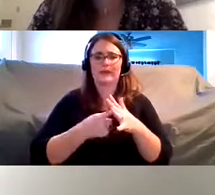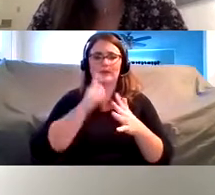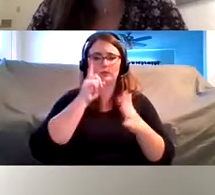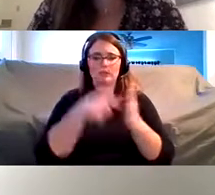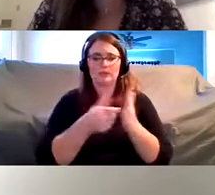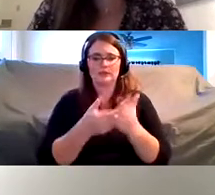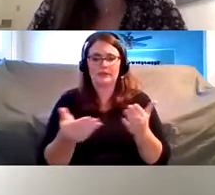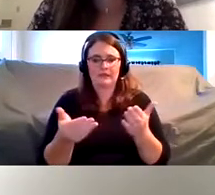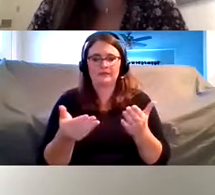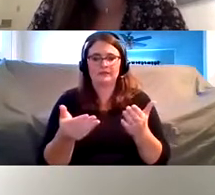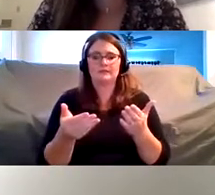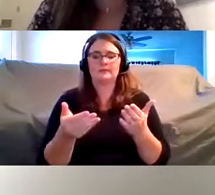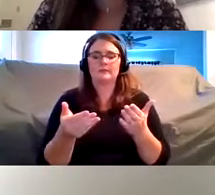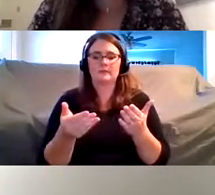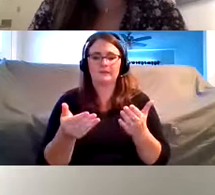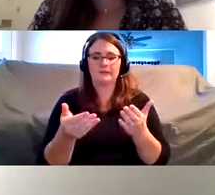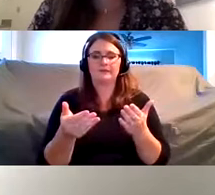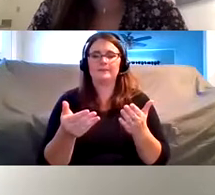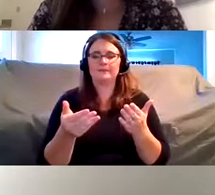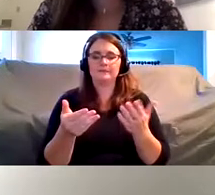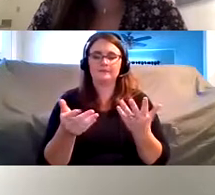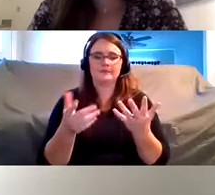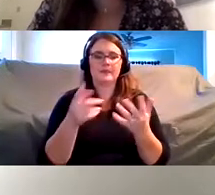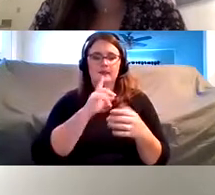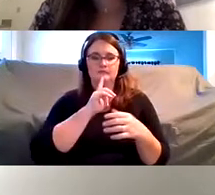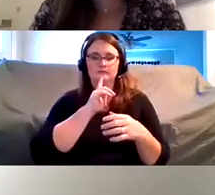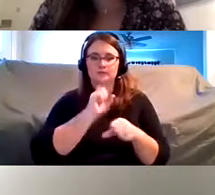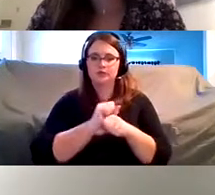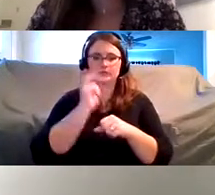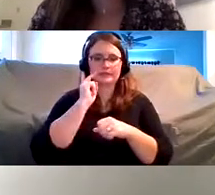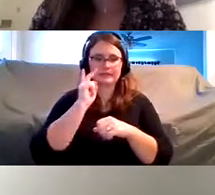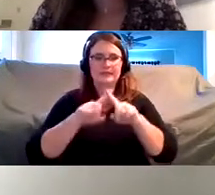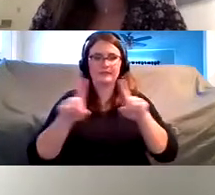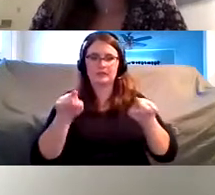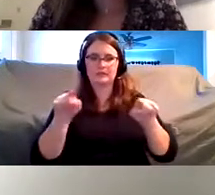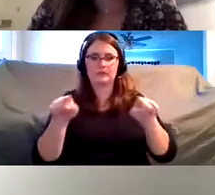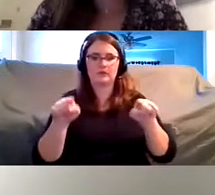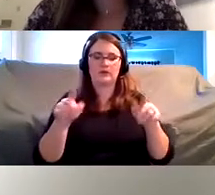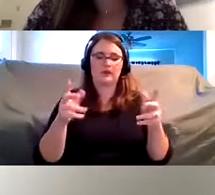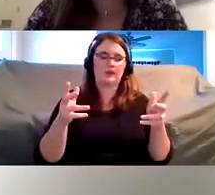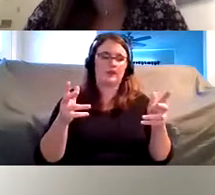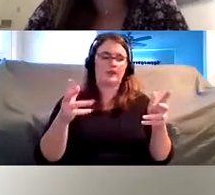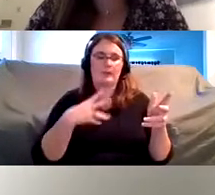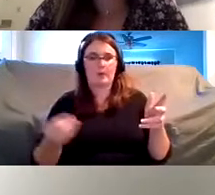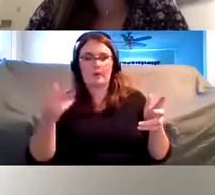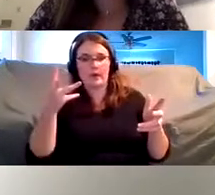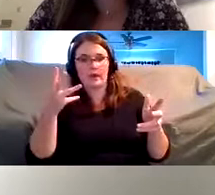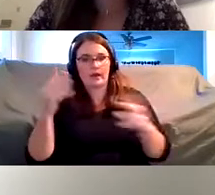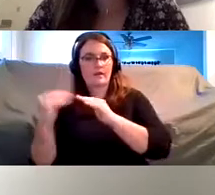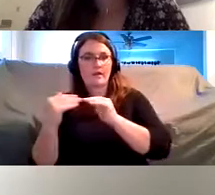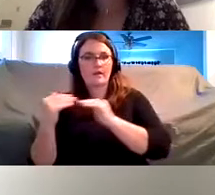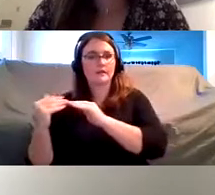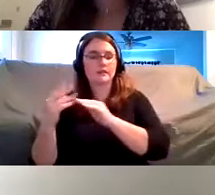I would definitely see the difference between the treatment towards a white colleague and myself. They would have more autonomy to do